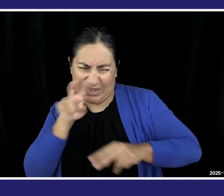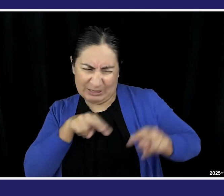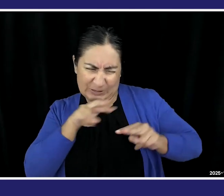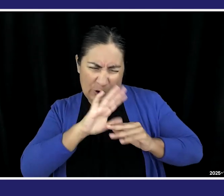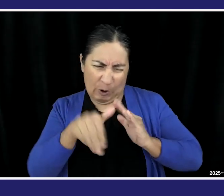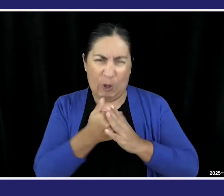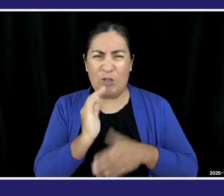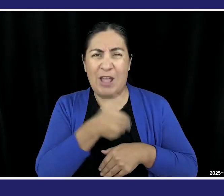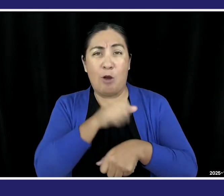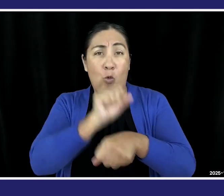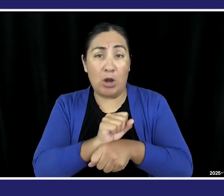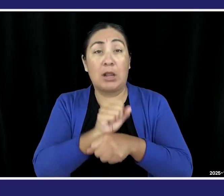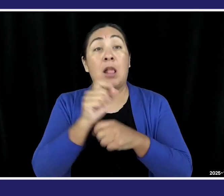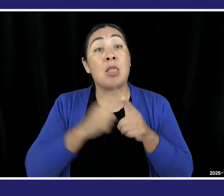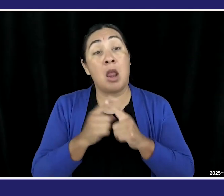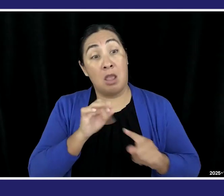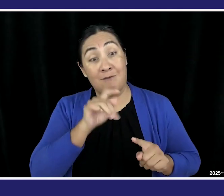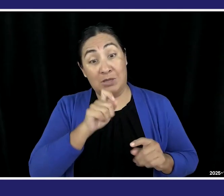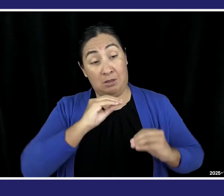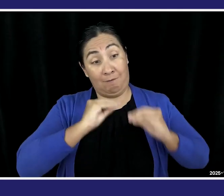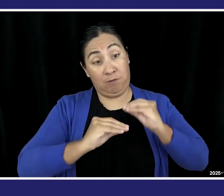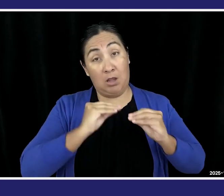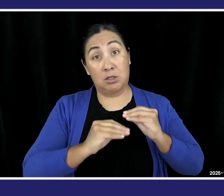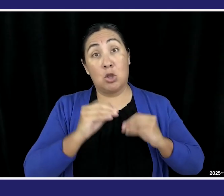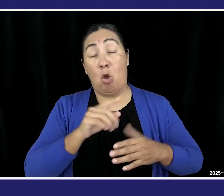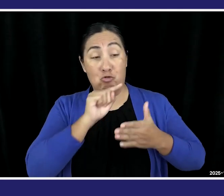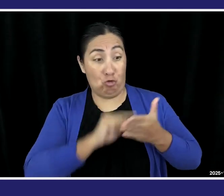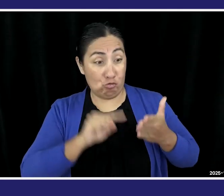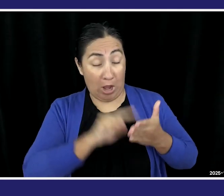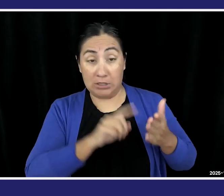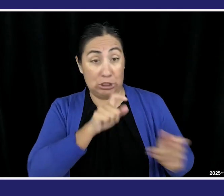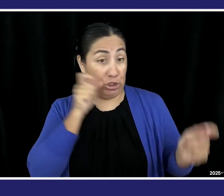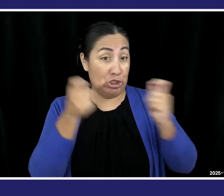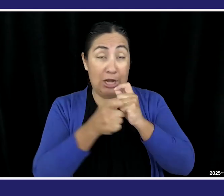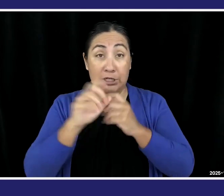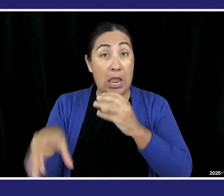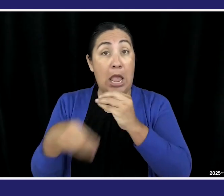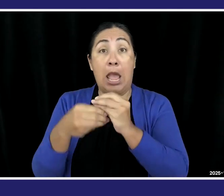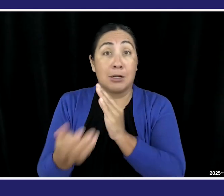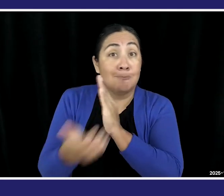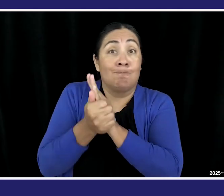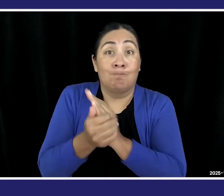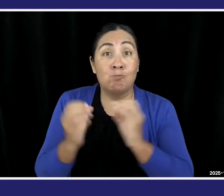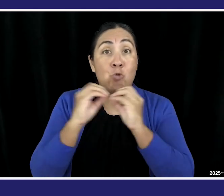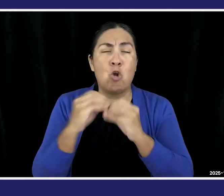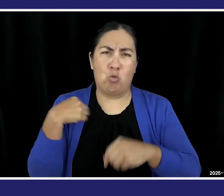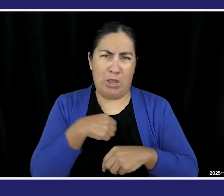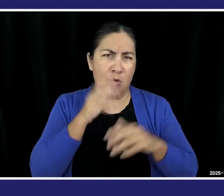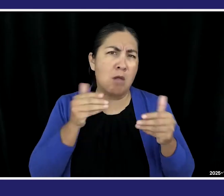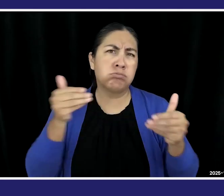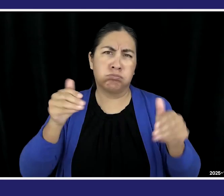extent, where we need to course correct or provide additional amendments to the guide, we will be doing that, as well